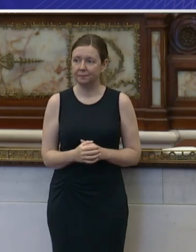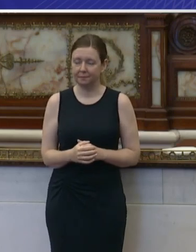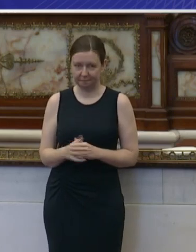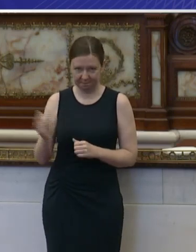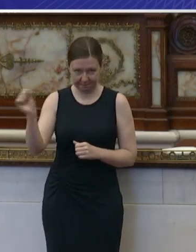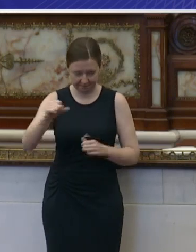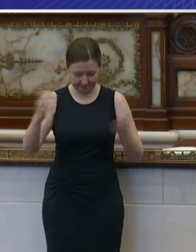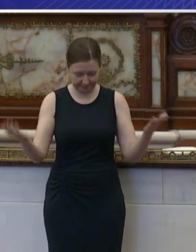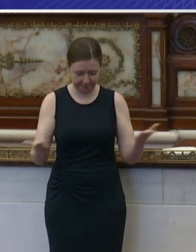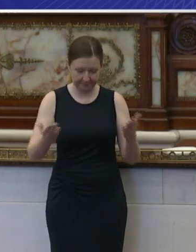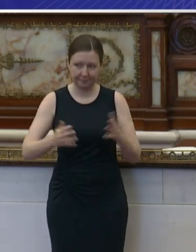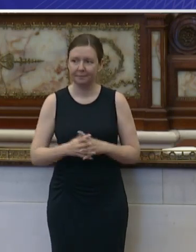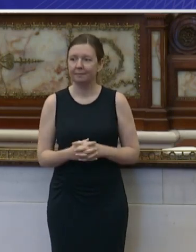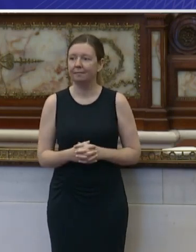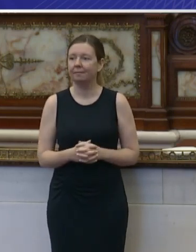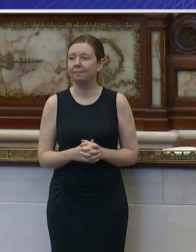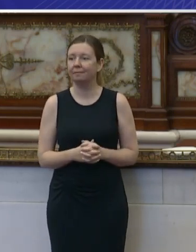Yes, present.